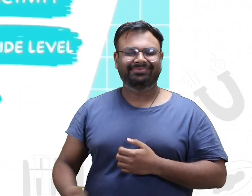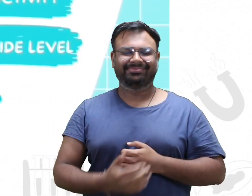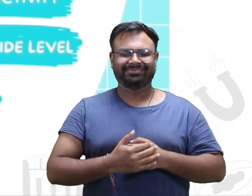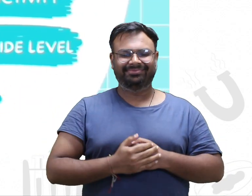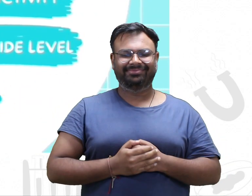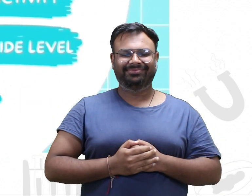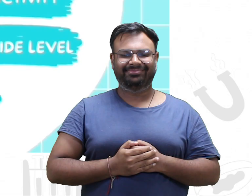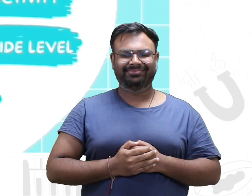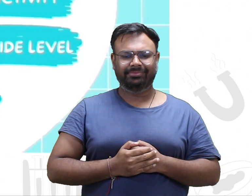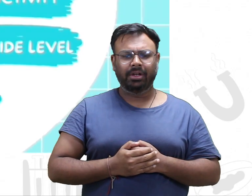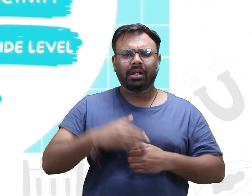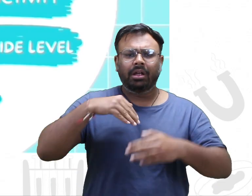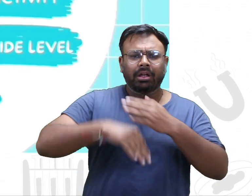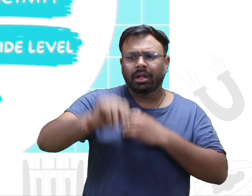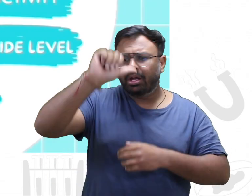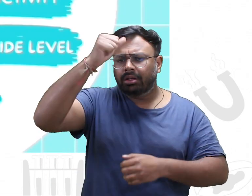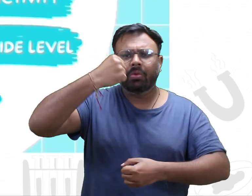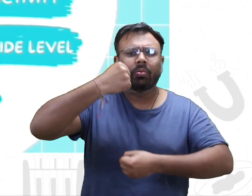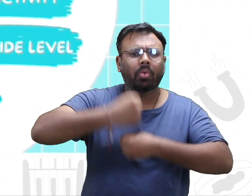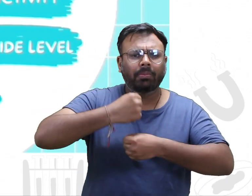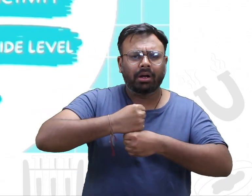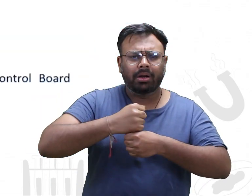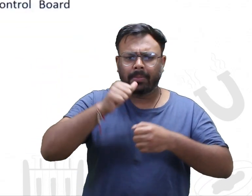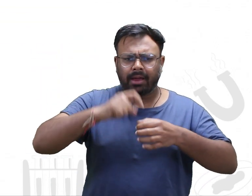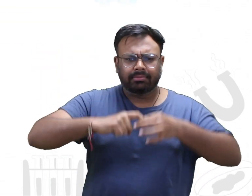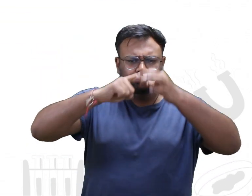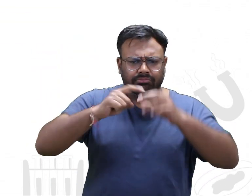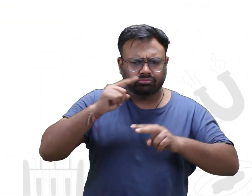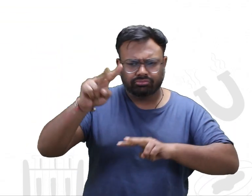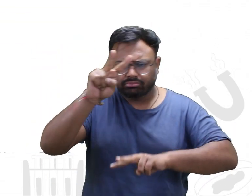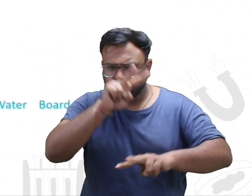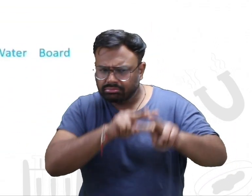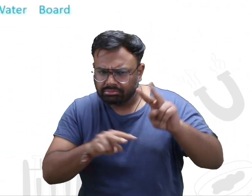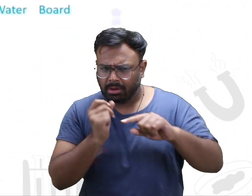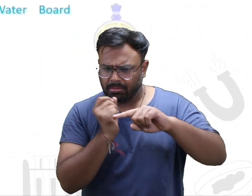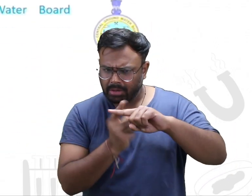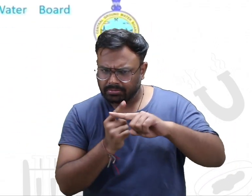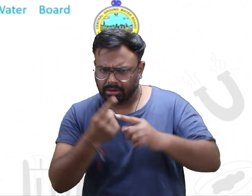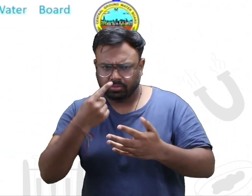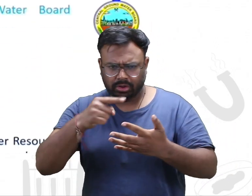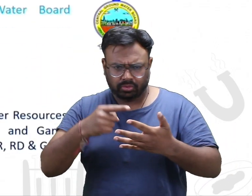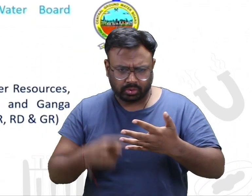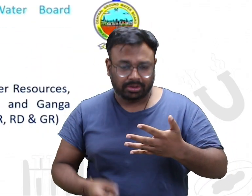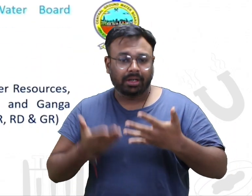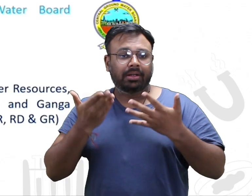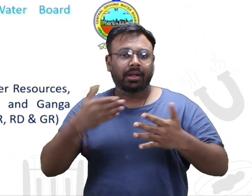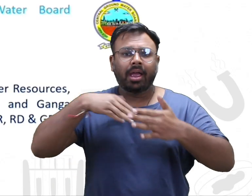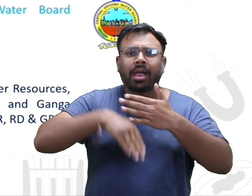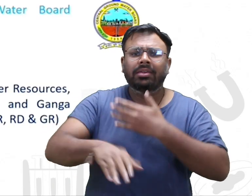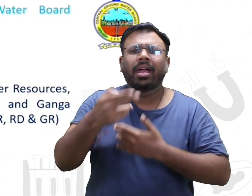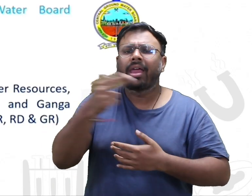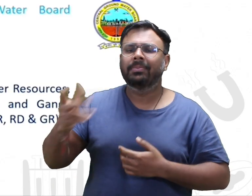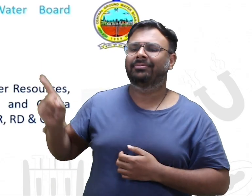solids, chloride concentration, and calcium levels. In India, water quality standards are provided and monitored